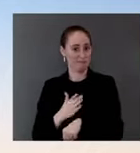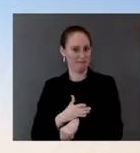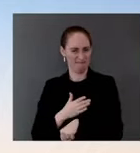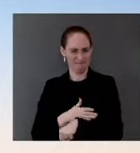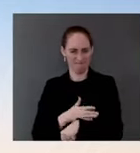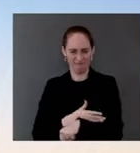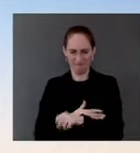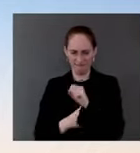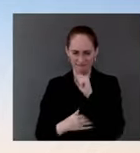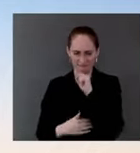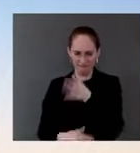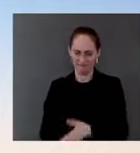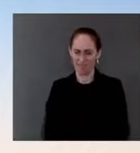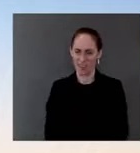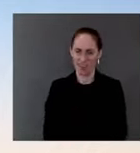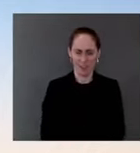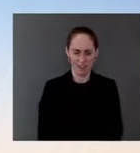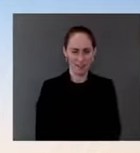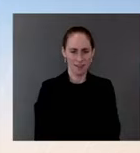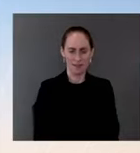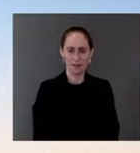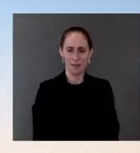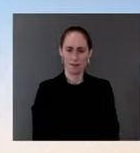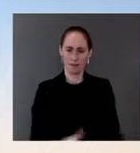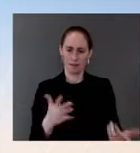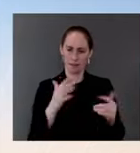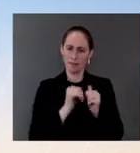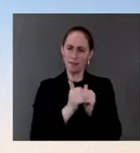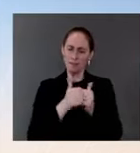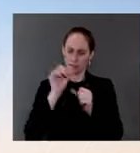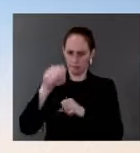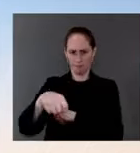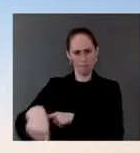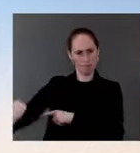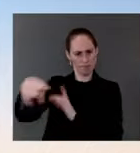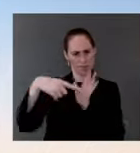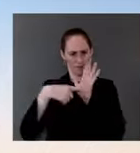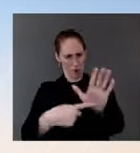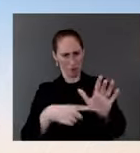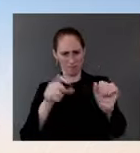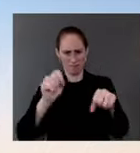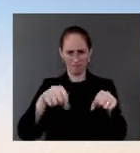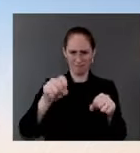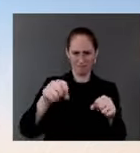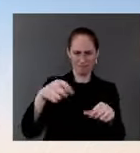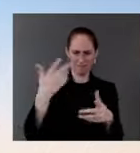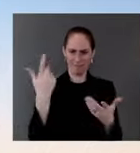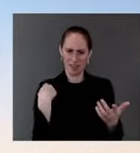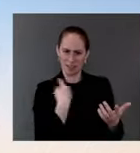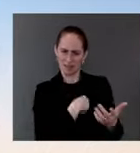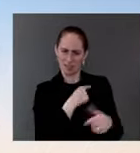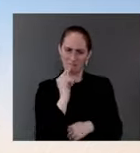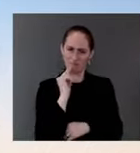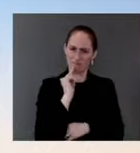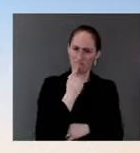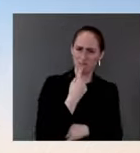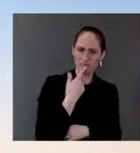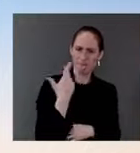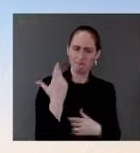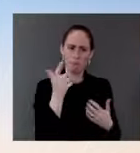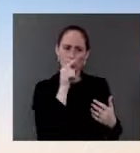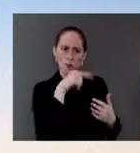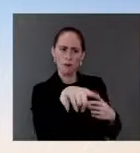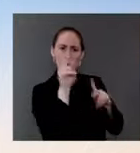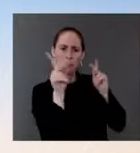stronger image that they're tough on crime and crack down on this? Well, Jackie, I would first say that we recognize, and let me just reiterate,